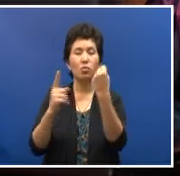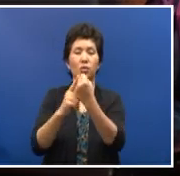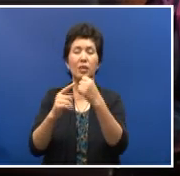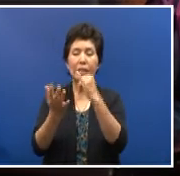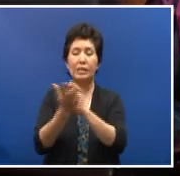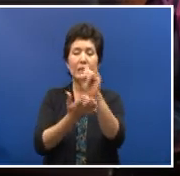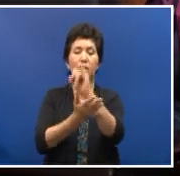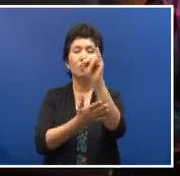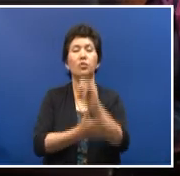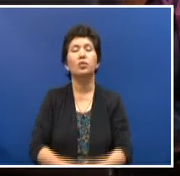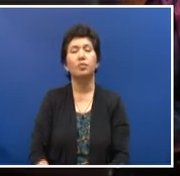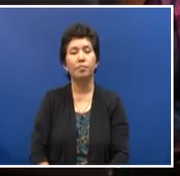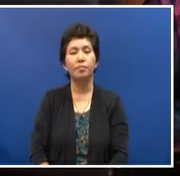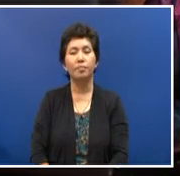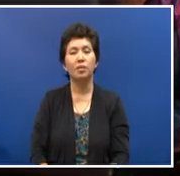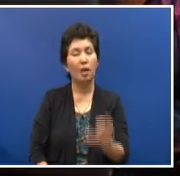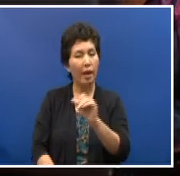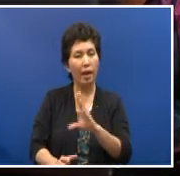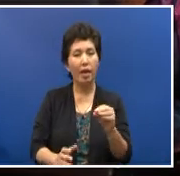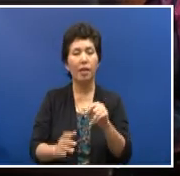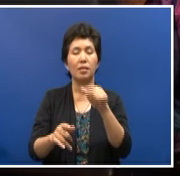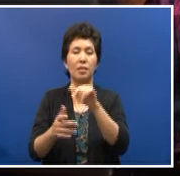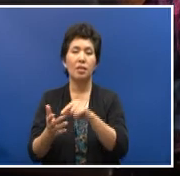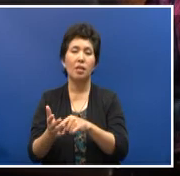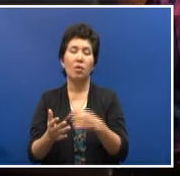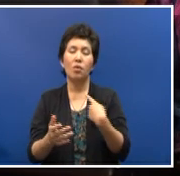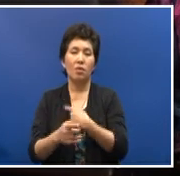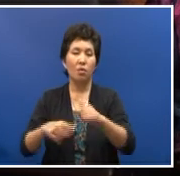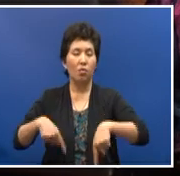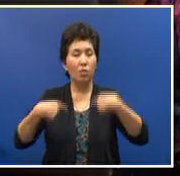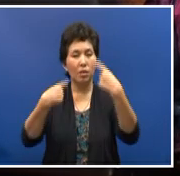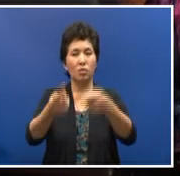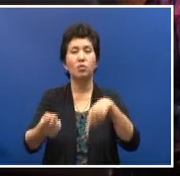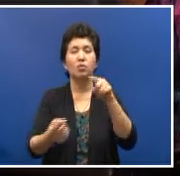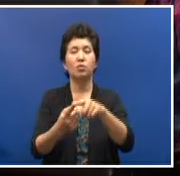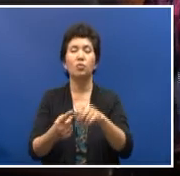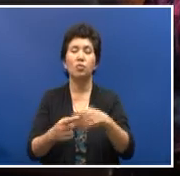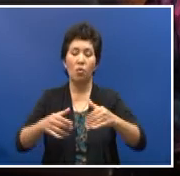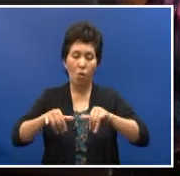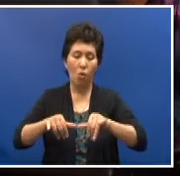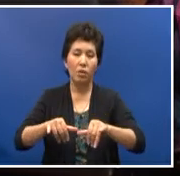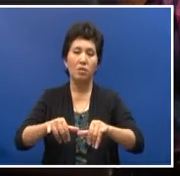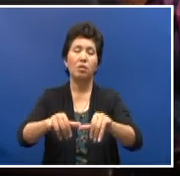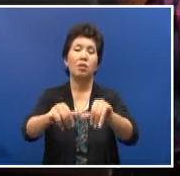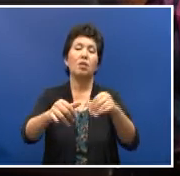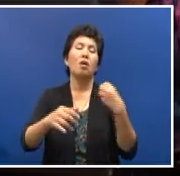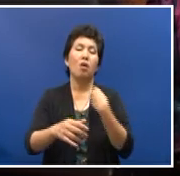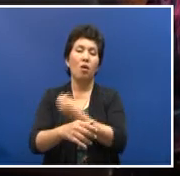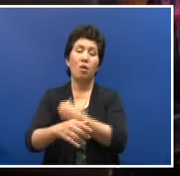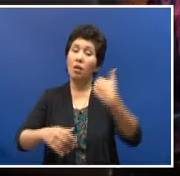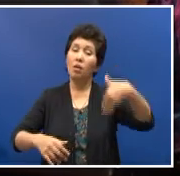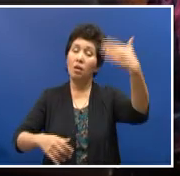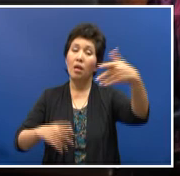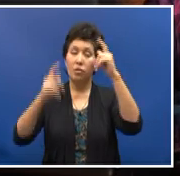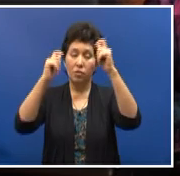institution. Okay, and then we are going to continue our discussion in our